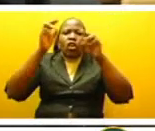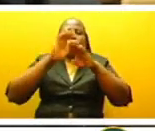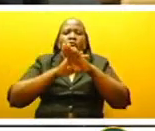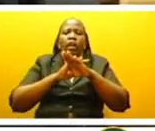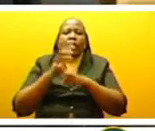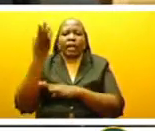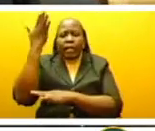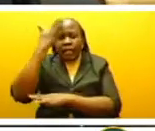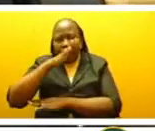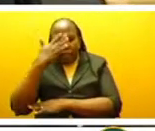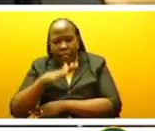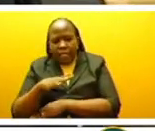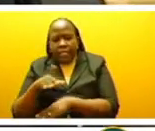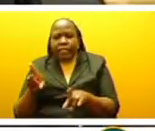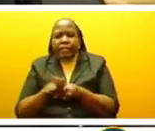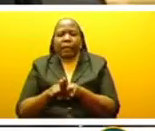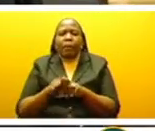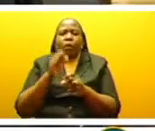and executing